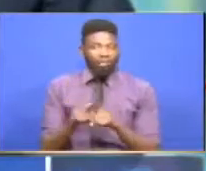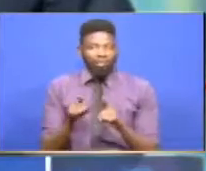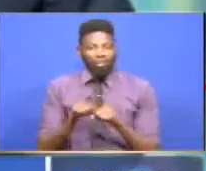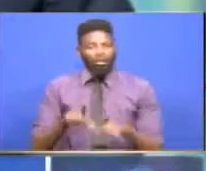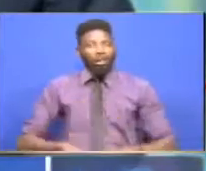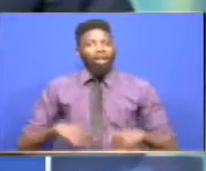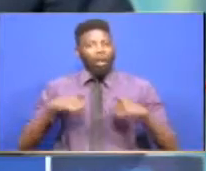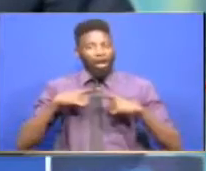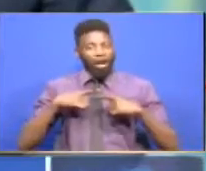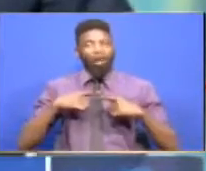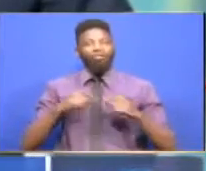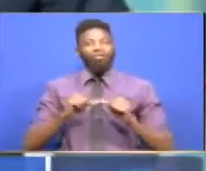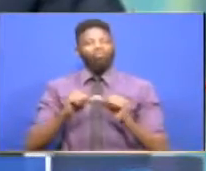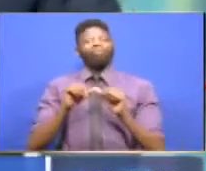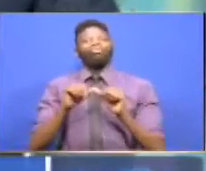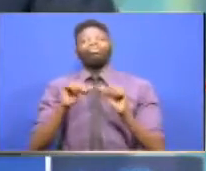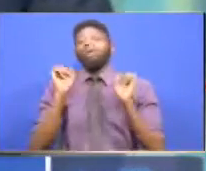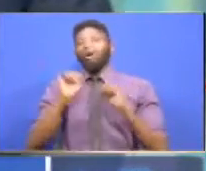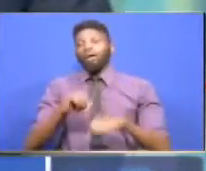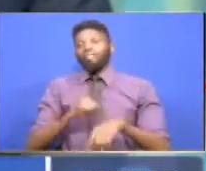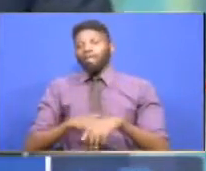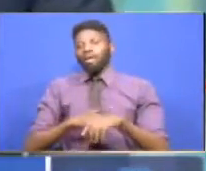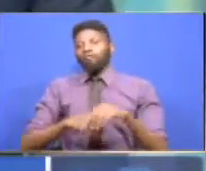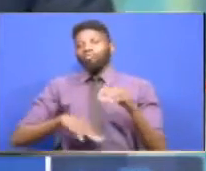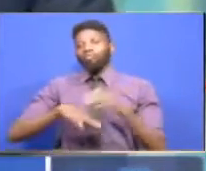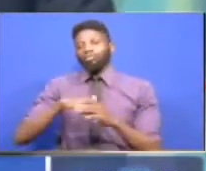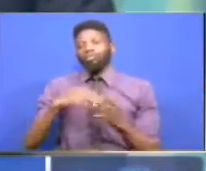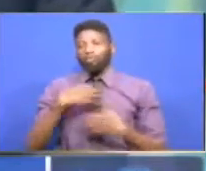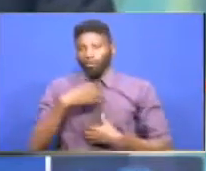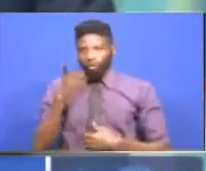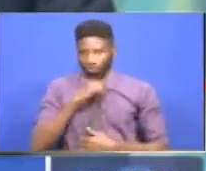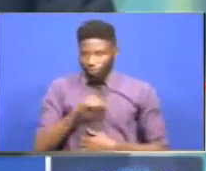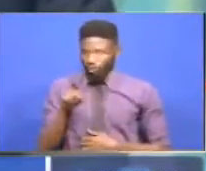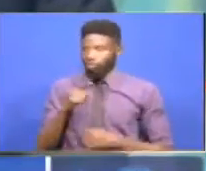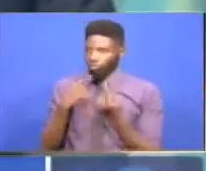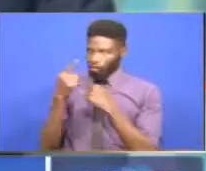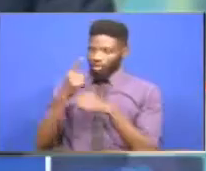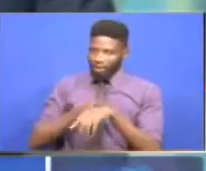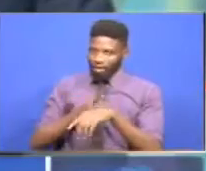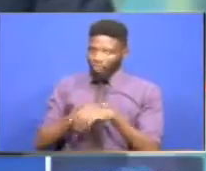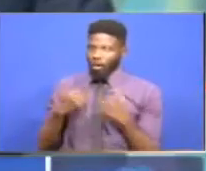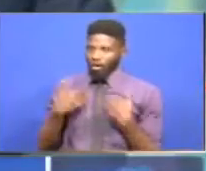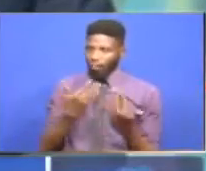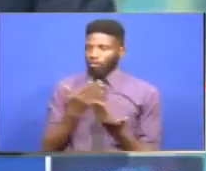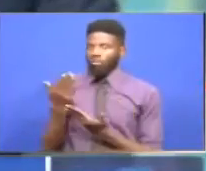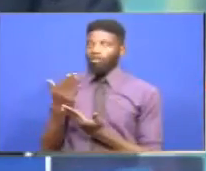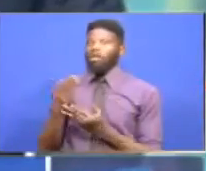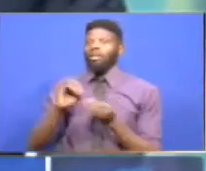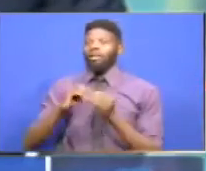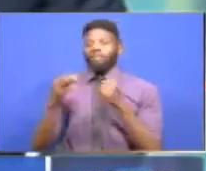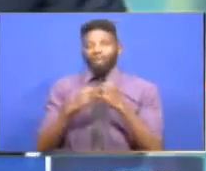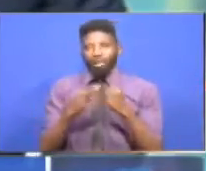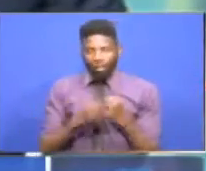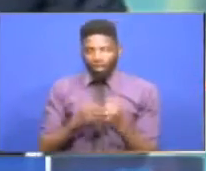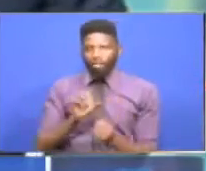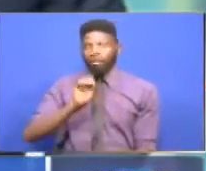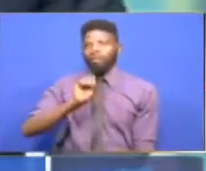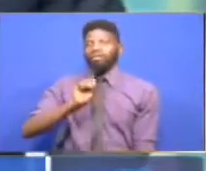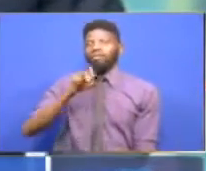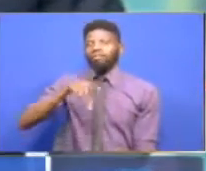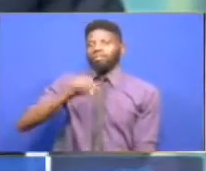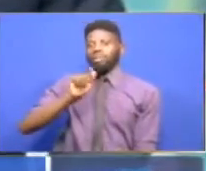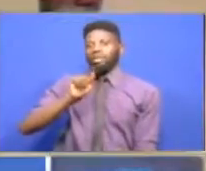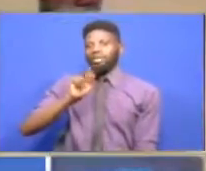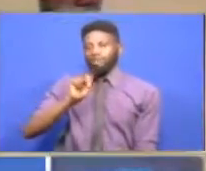sentiments in Kibera, Nairobi, during a friendly match pitting Kibra constituency-based side Spartan FC against